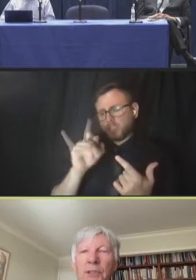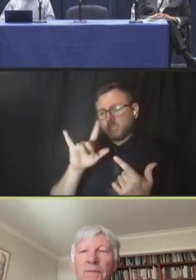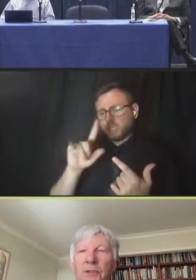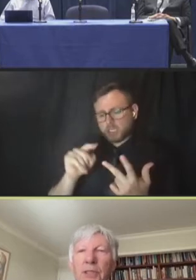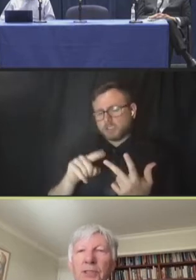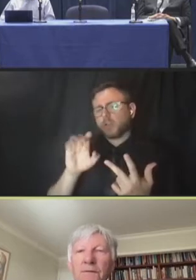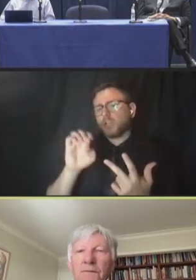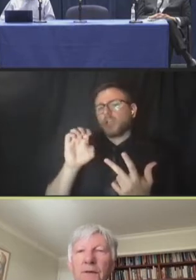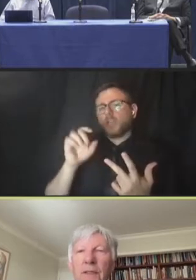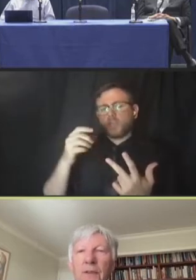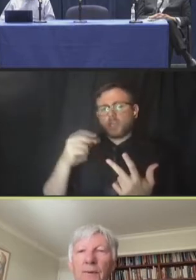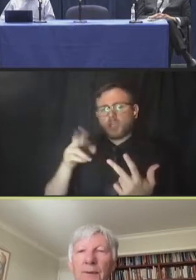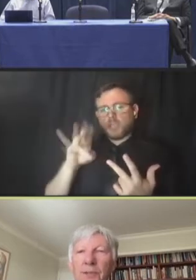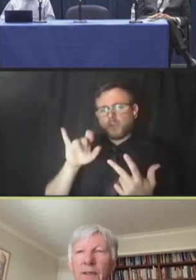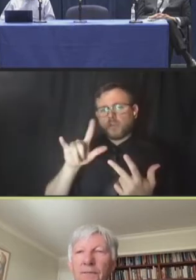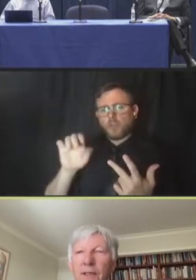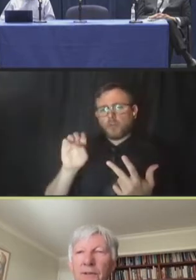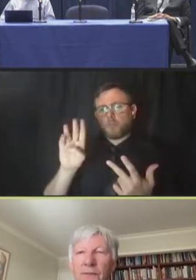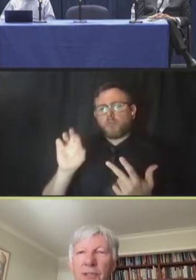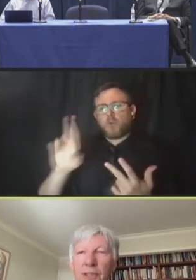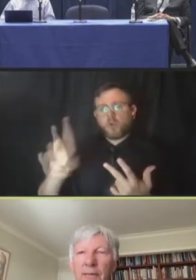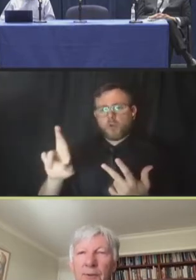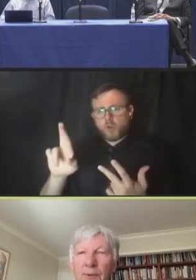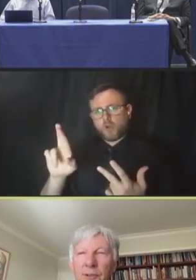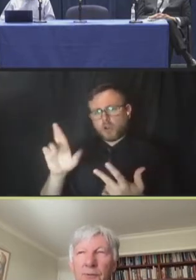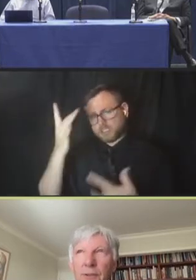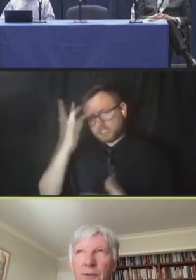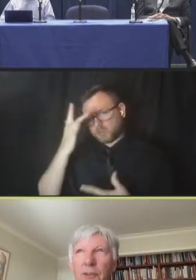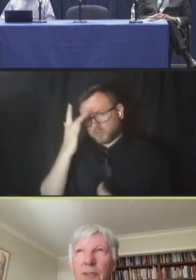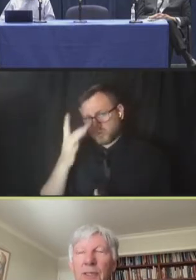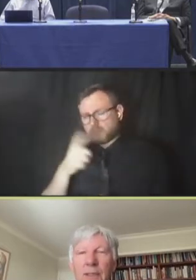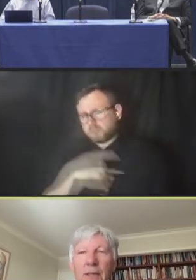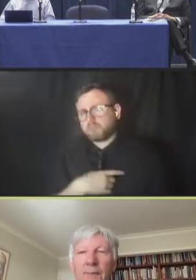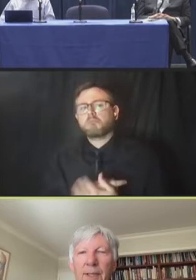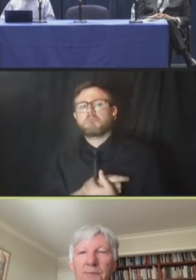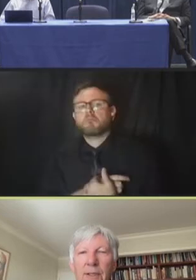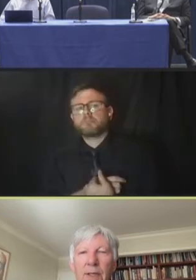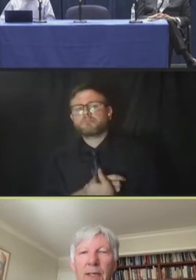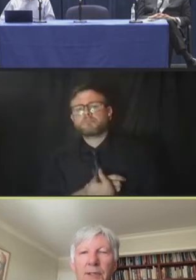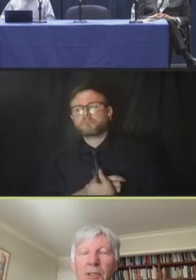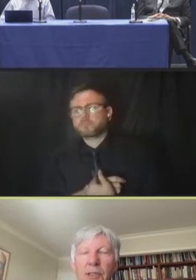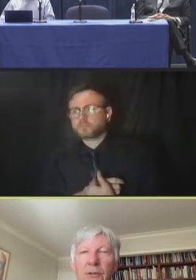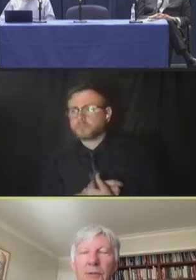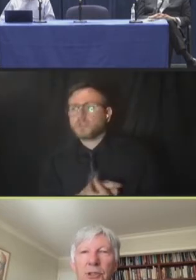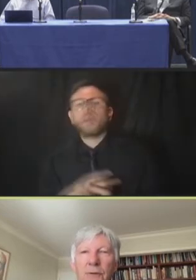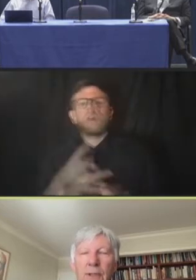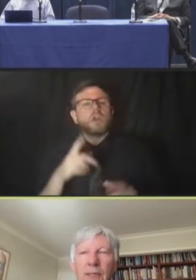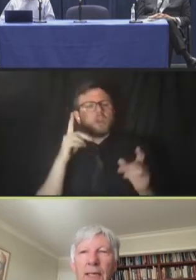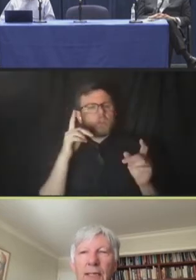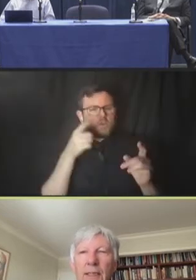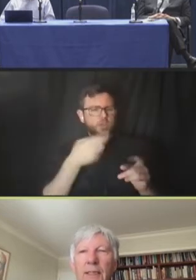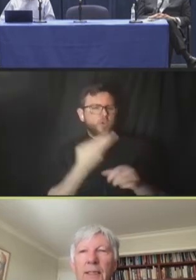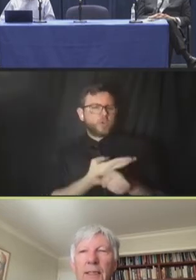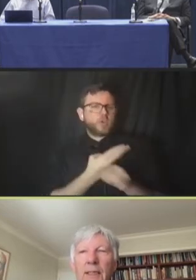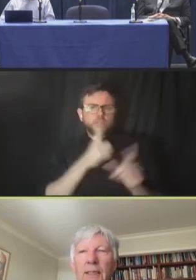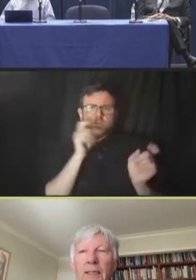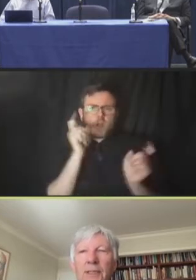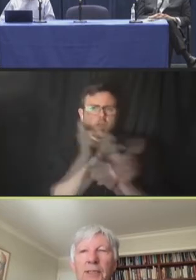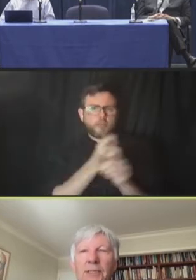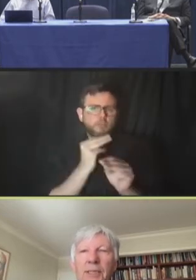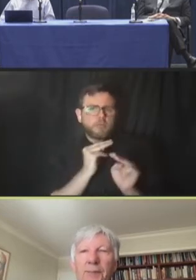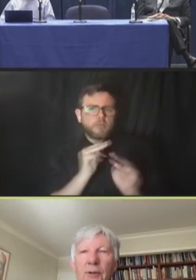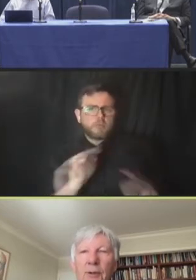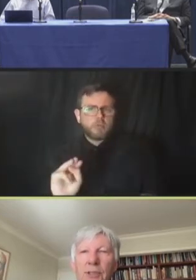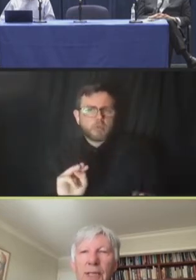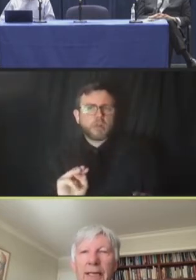So just to give you a sense of the representativeness of these samples, we use complex methodologies to assure that the